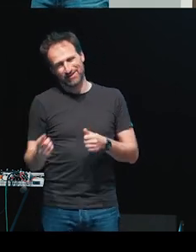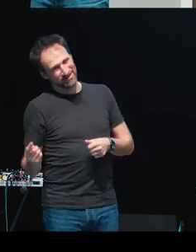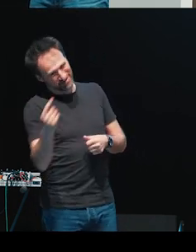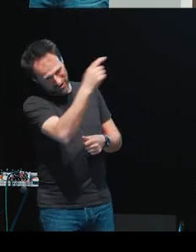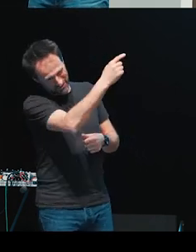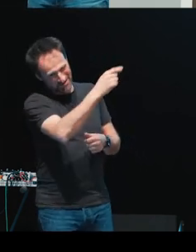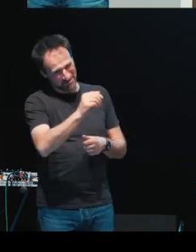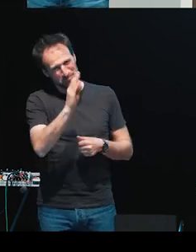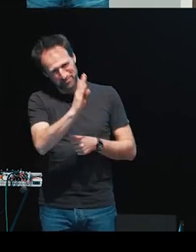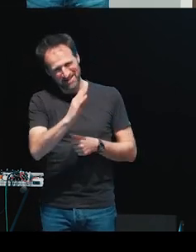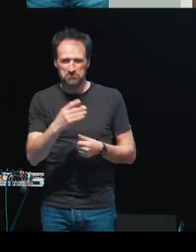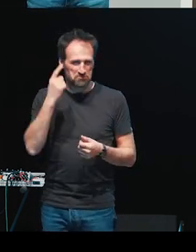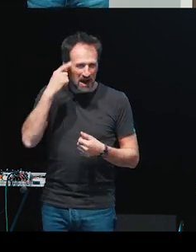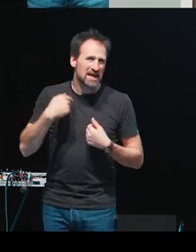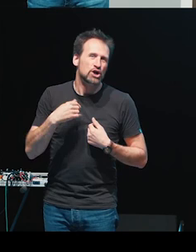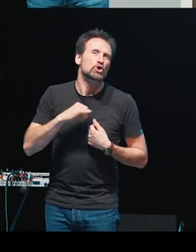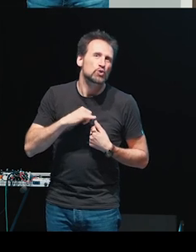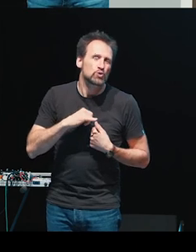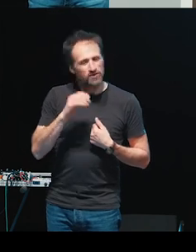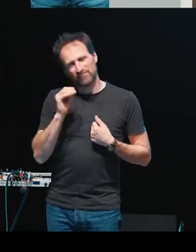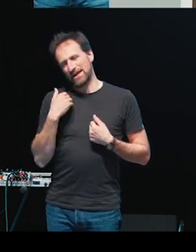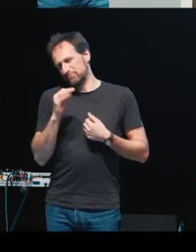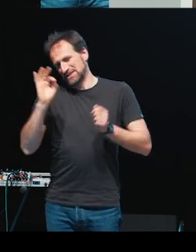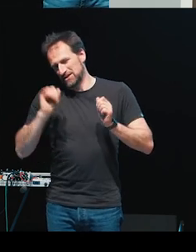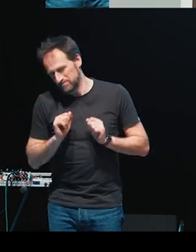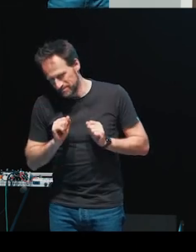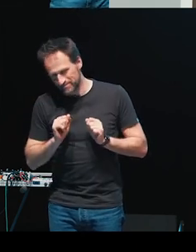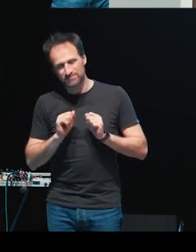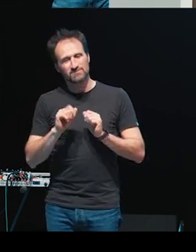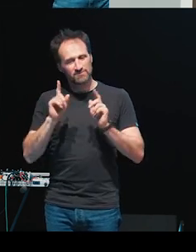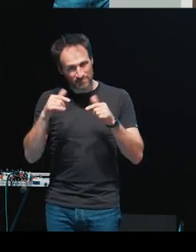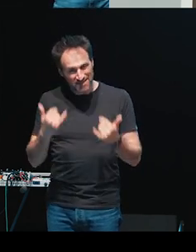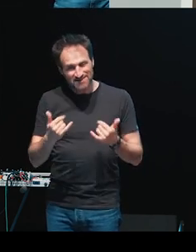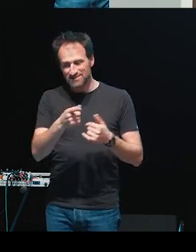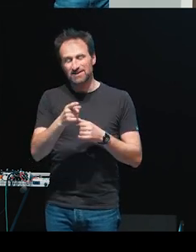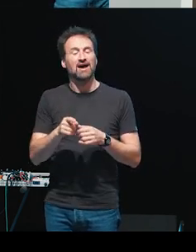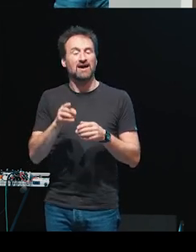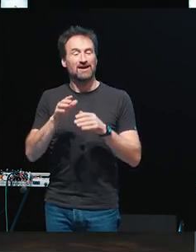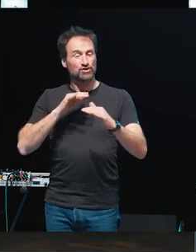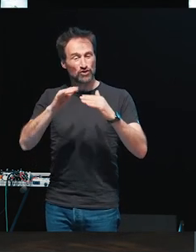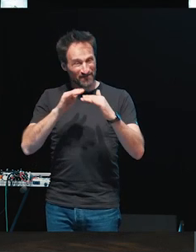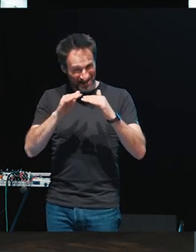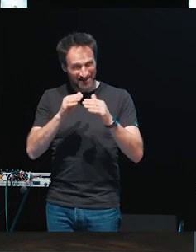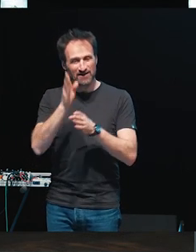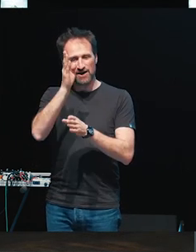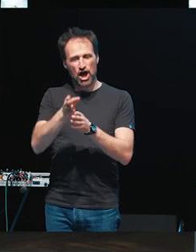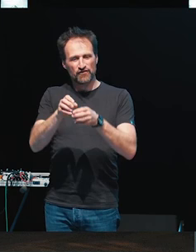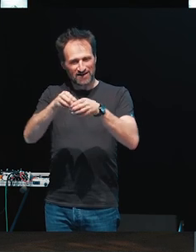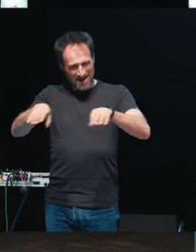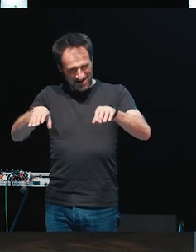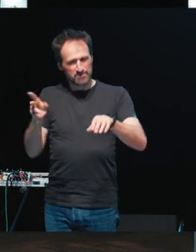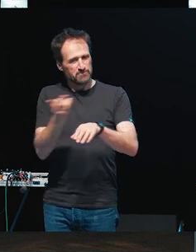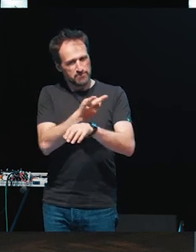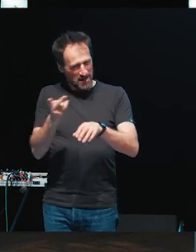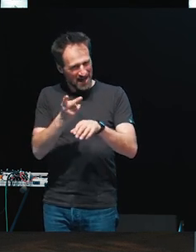why, because it's green in color. It could do better. So what you do is you divide your traffic across both this design, and you